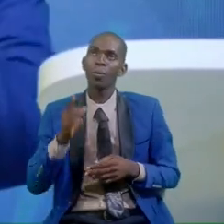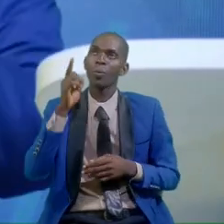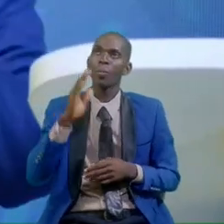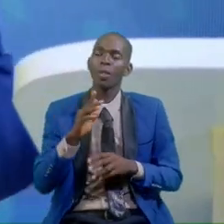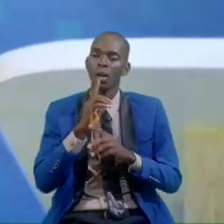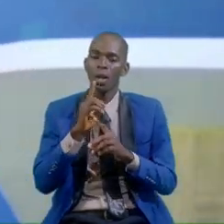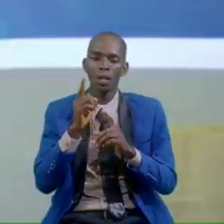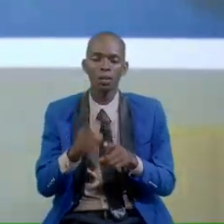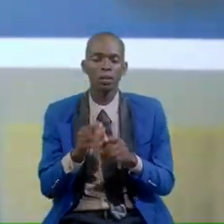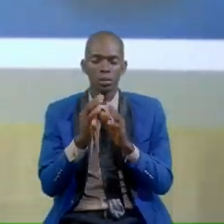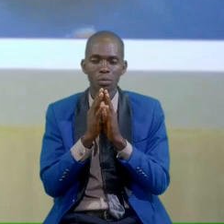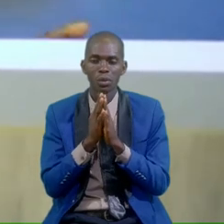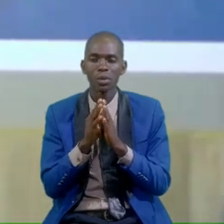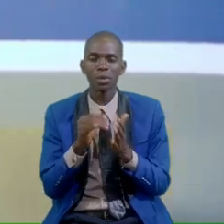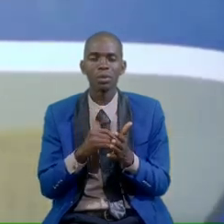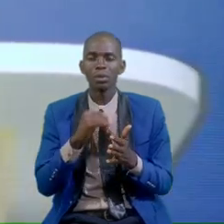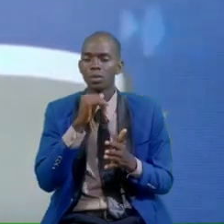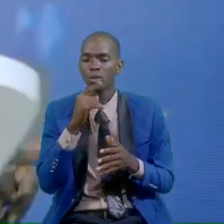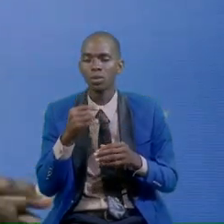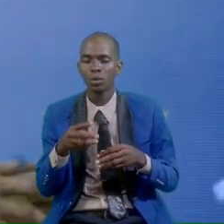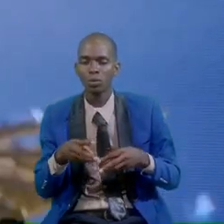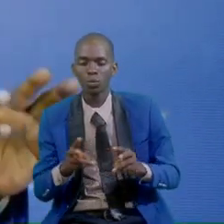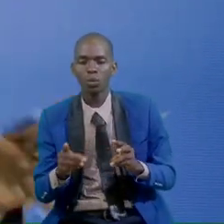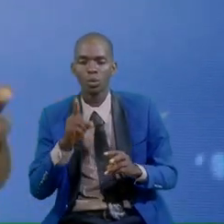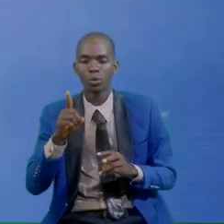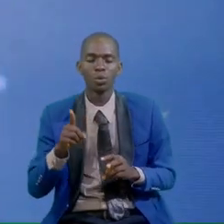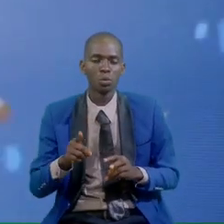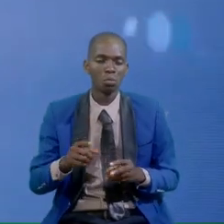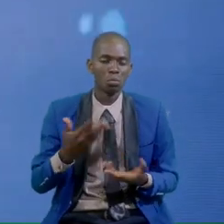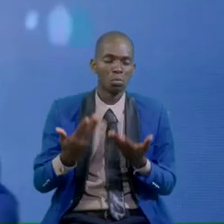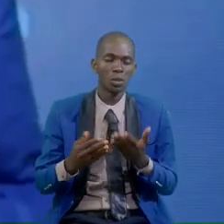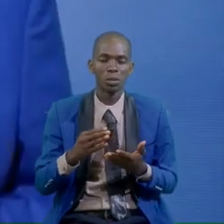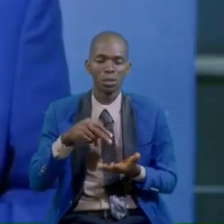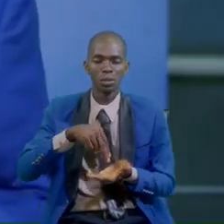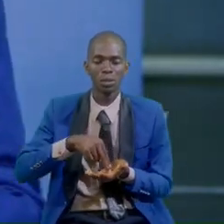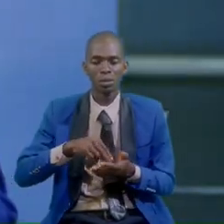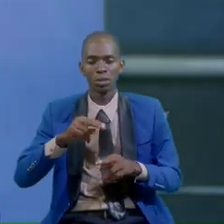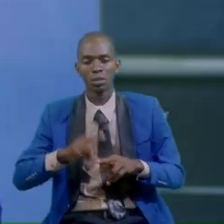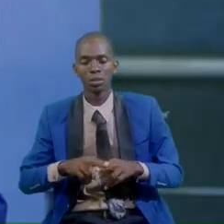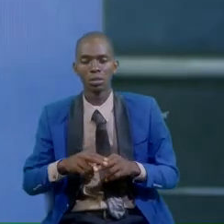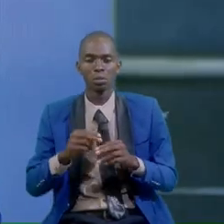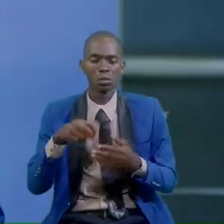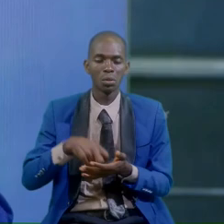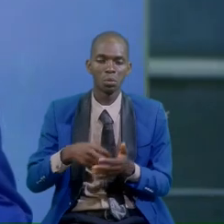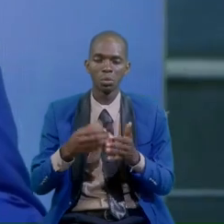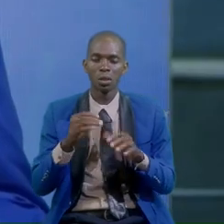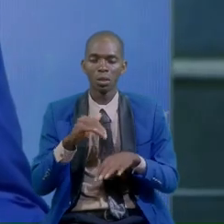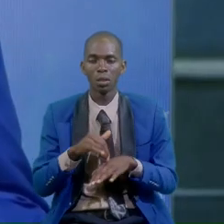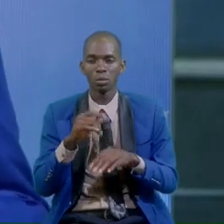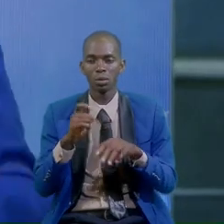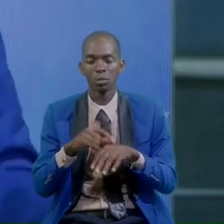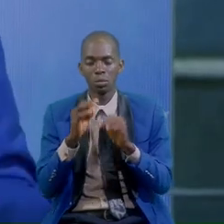prayer. It's not the posture of the body, it's the position, the condition of the heart. And when the heart is